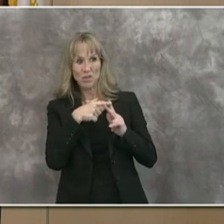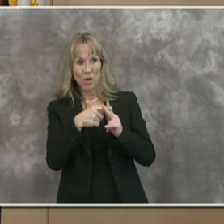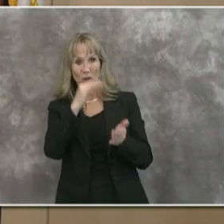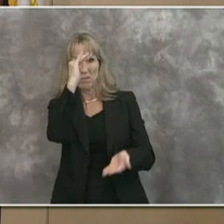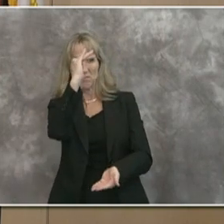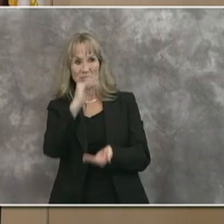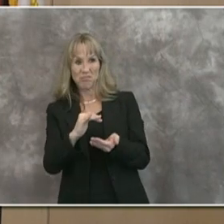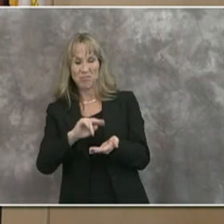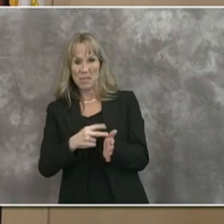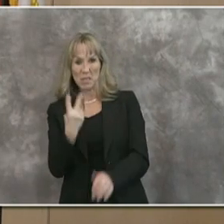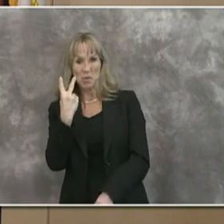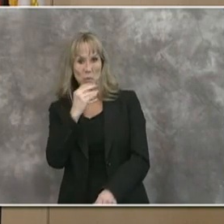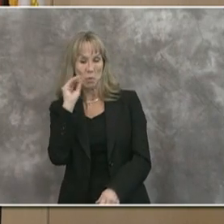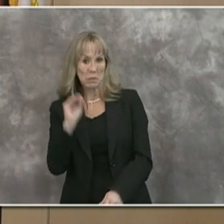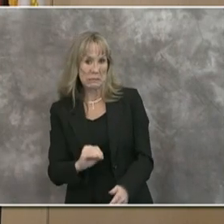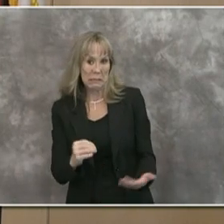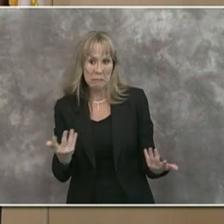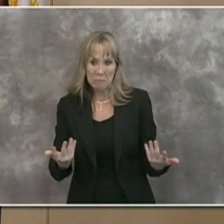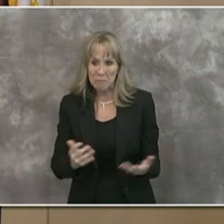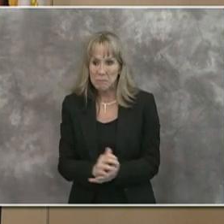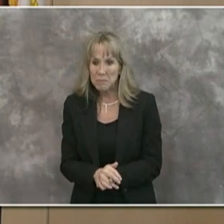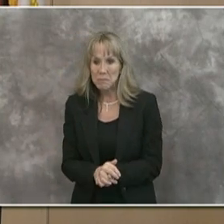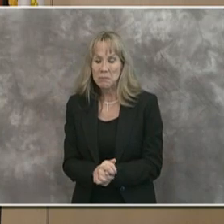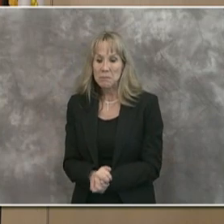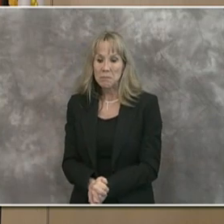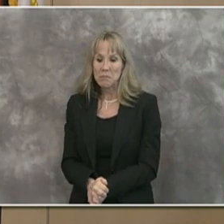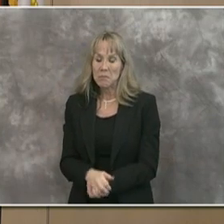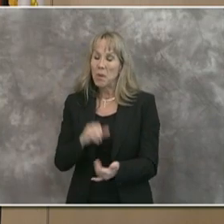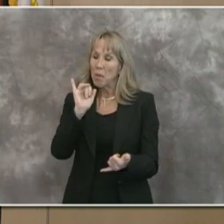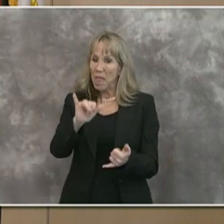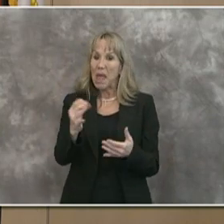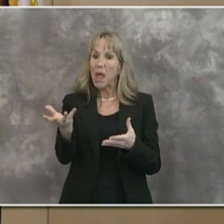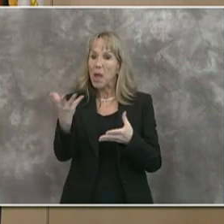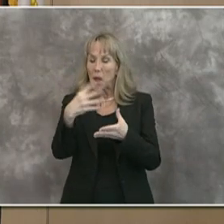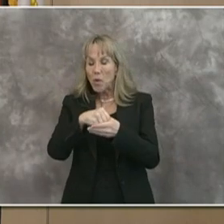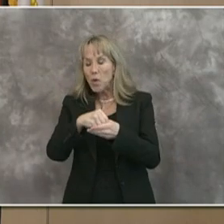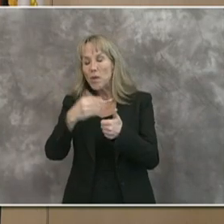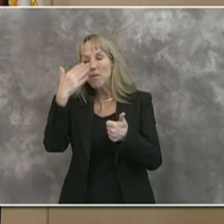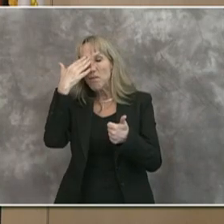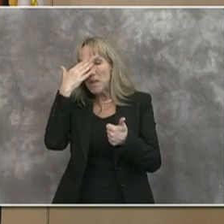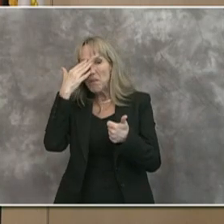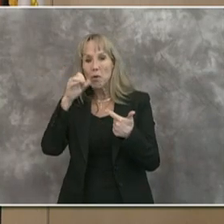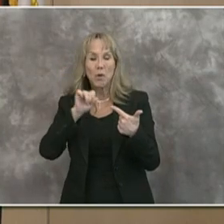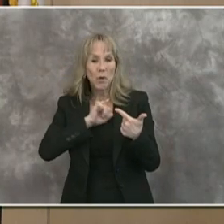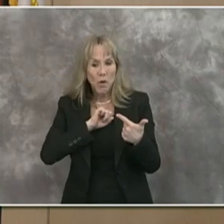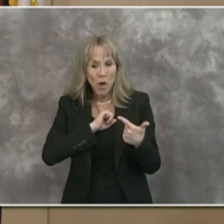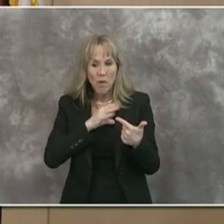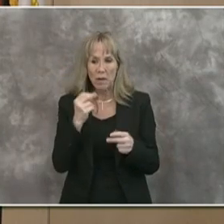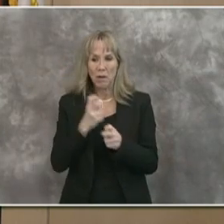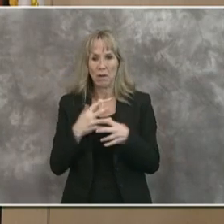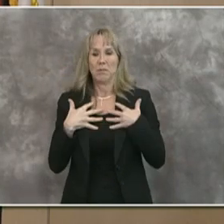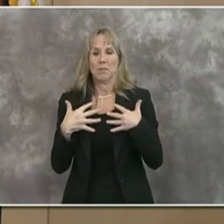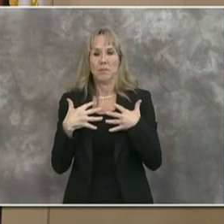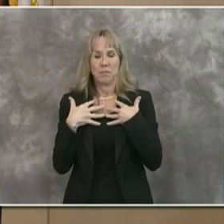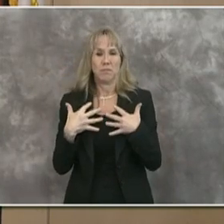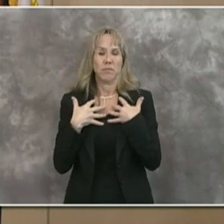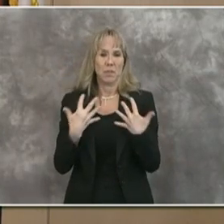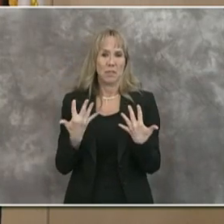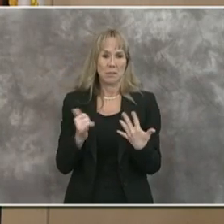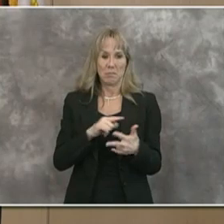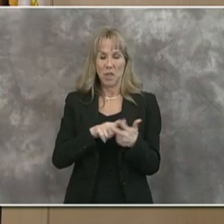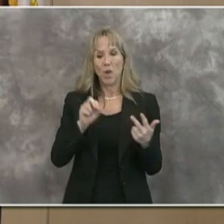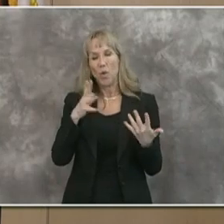syndromic-like illnesses or symptoms. That includes fever, cough, and difficulty breathing